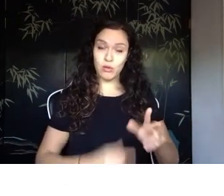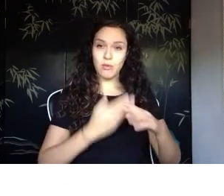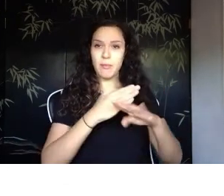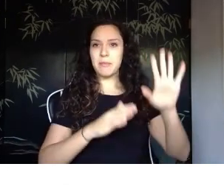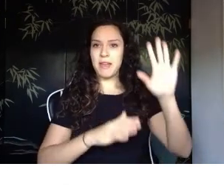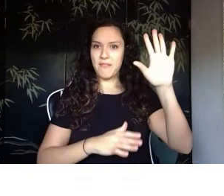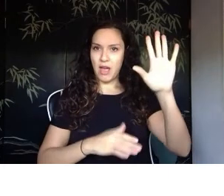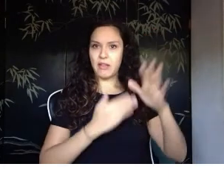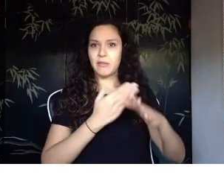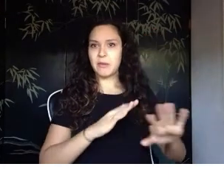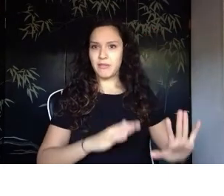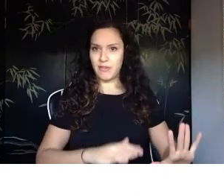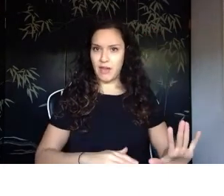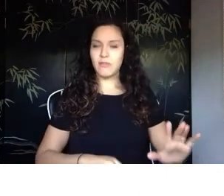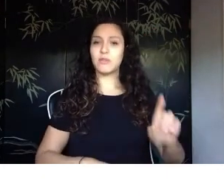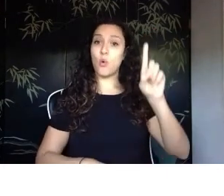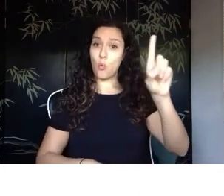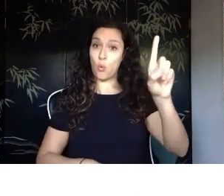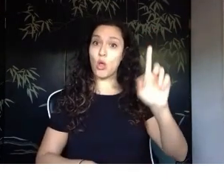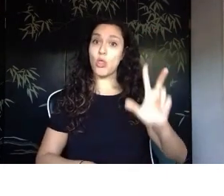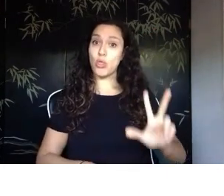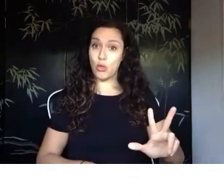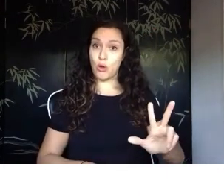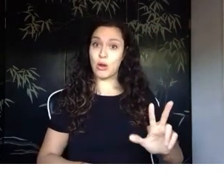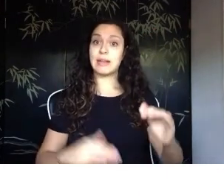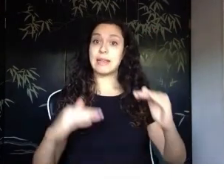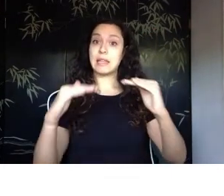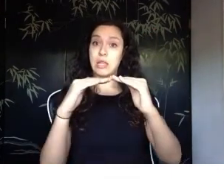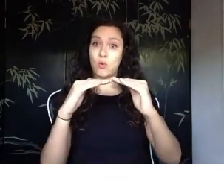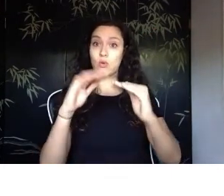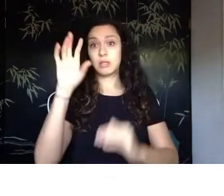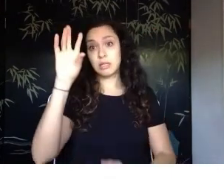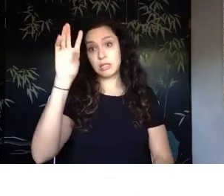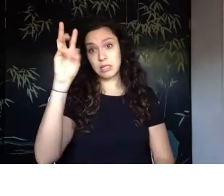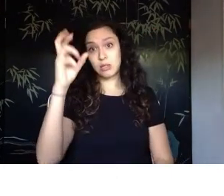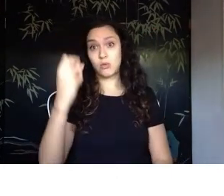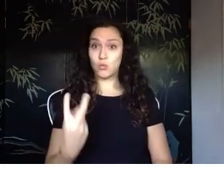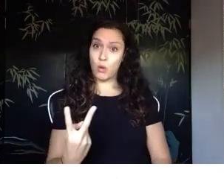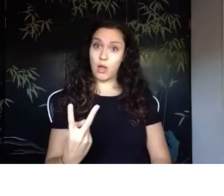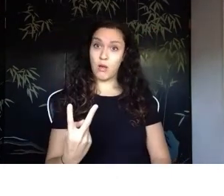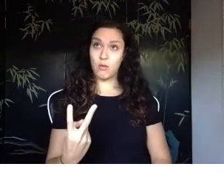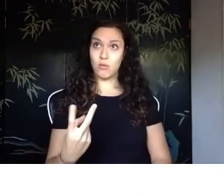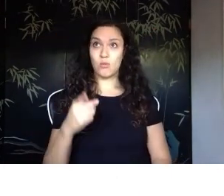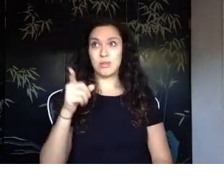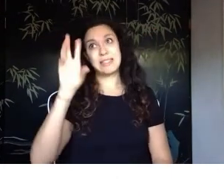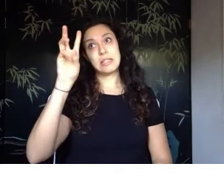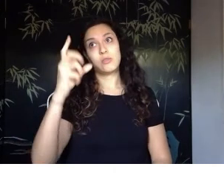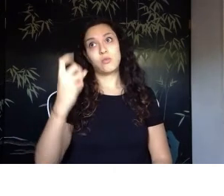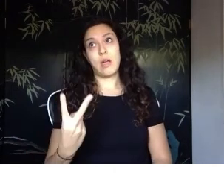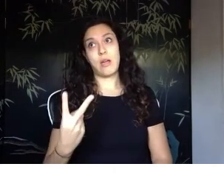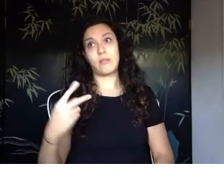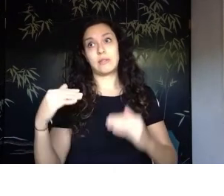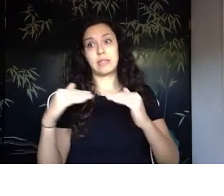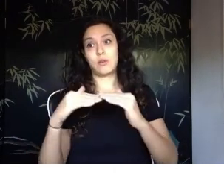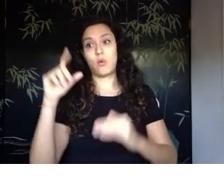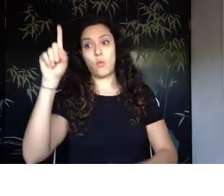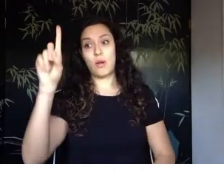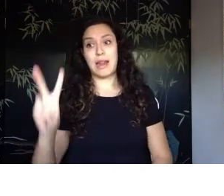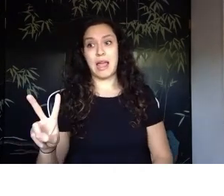simplify to 1/3 because I can divide by 5 top and bottom. I'm saying 1/3 is equal